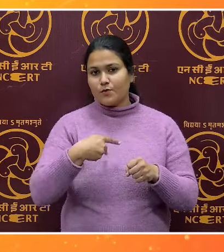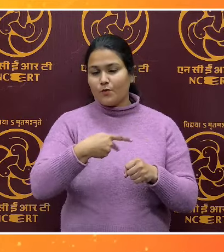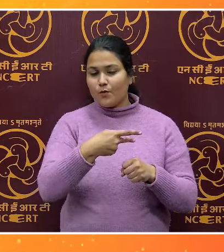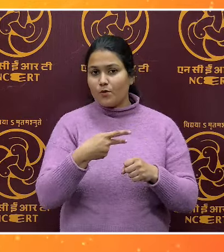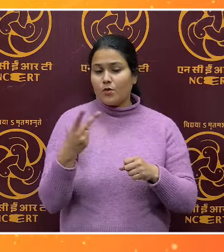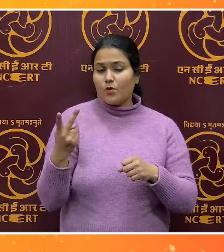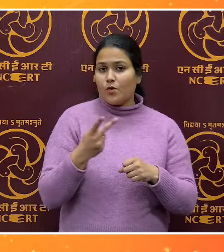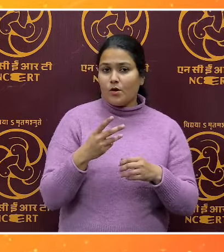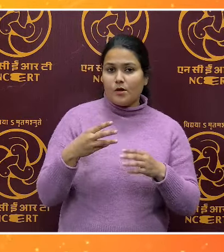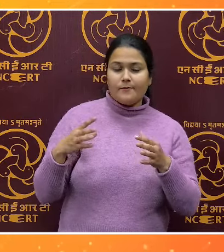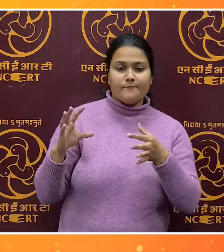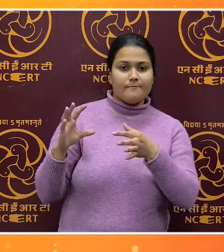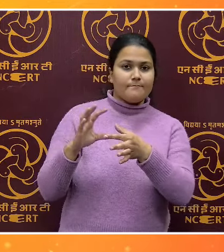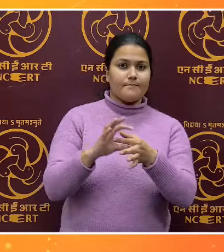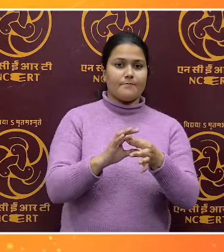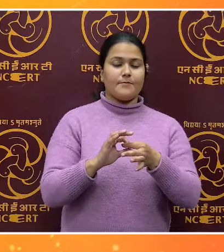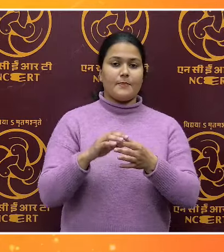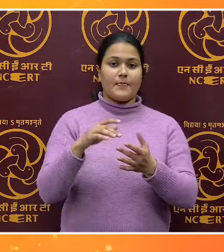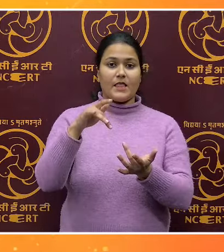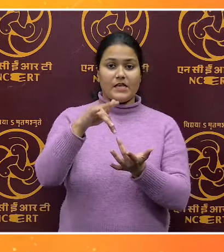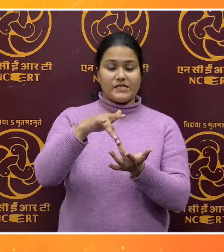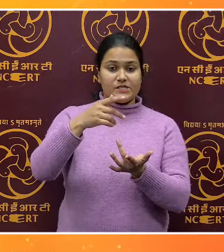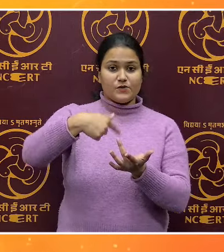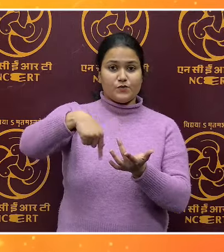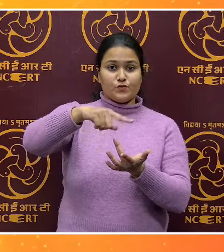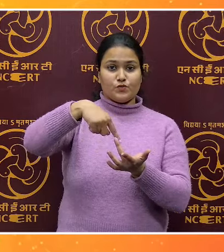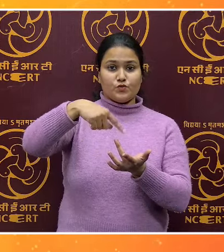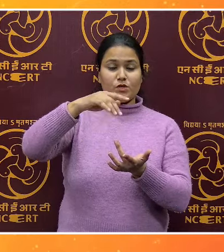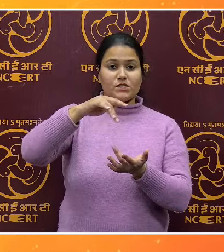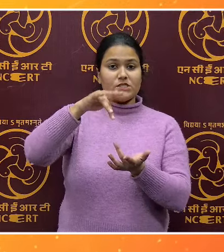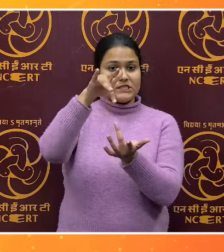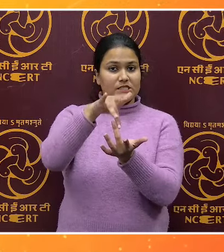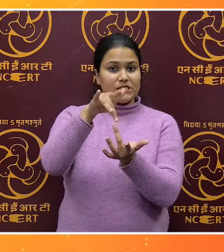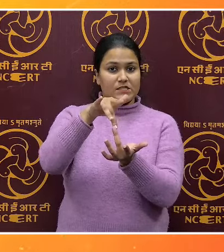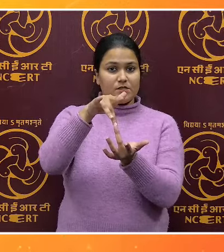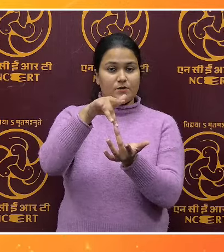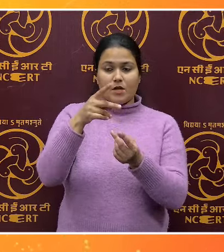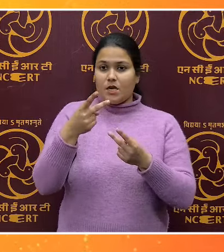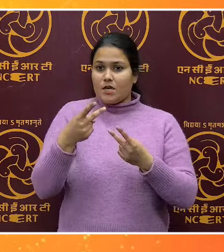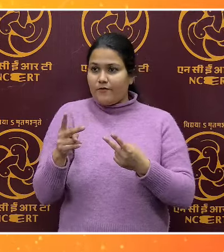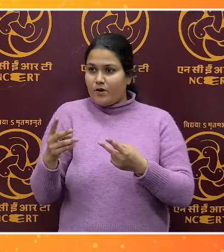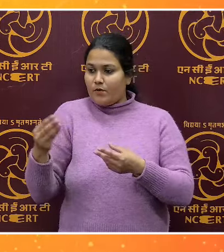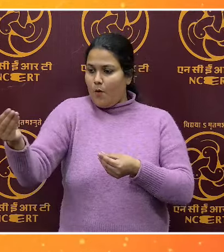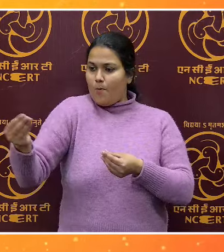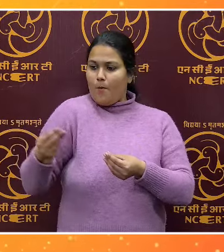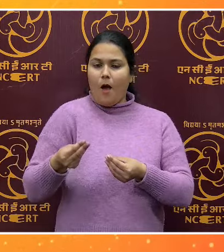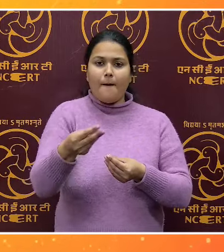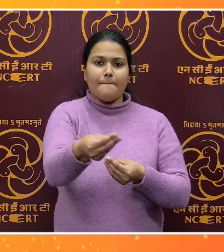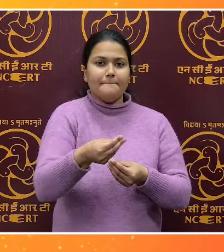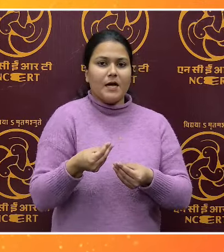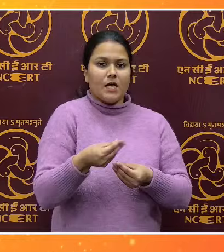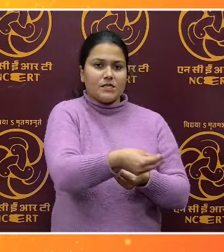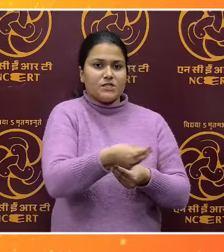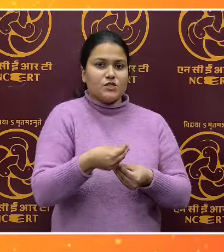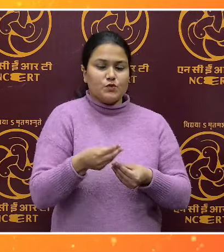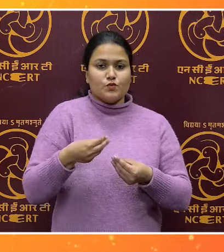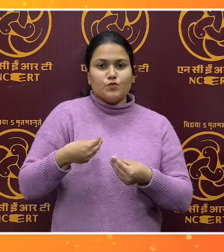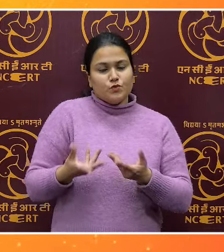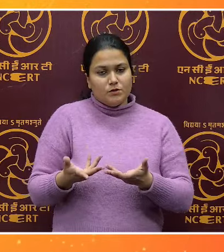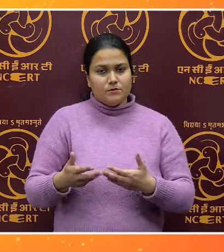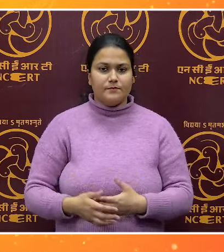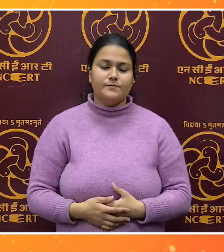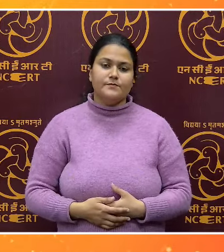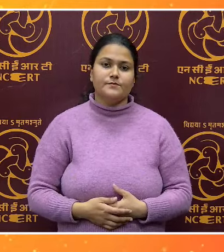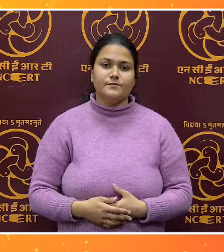which central atom is surrounded by different donor atoms. So,